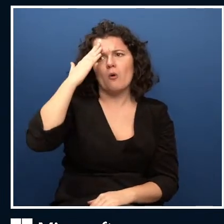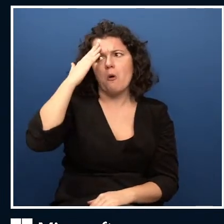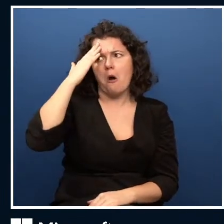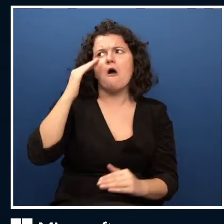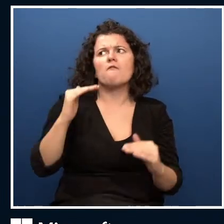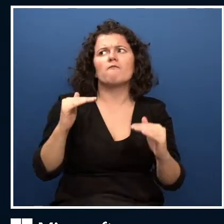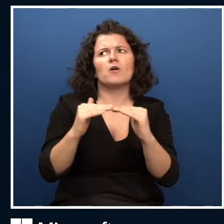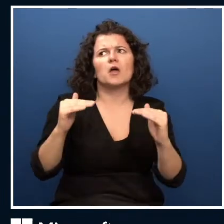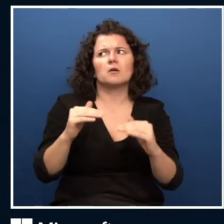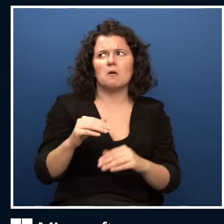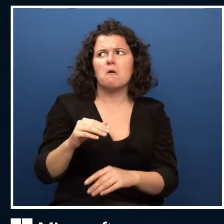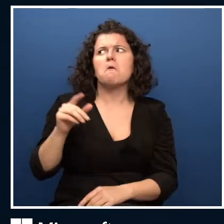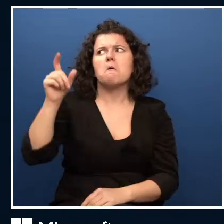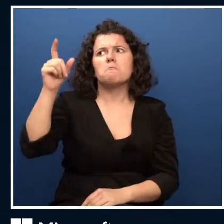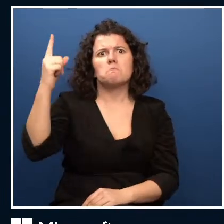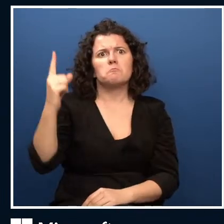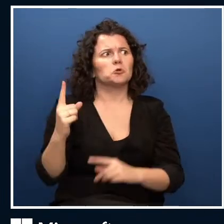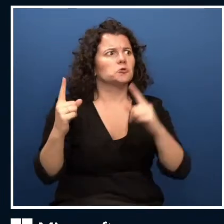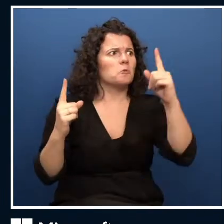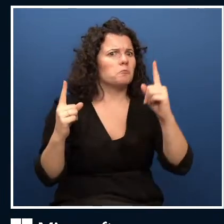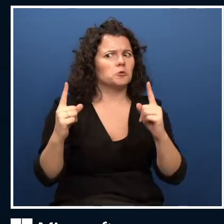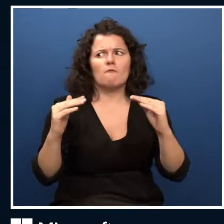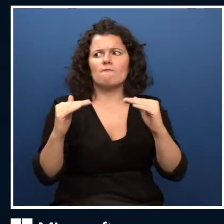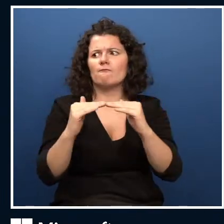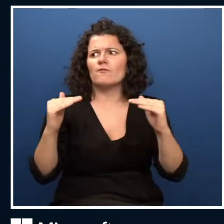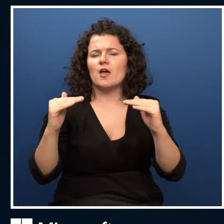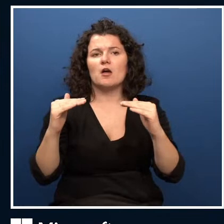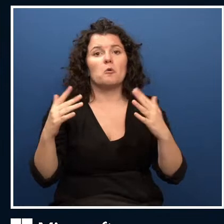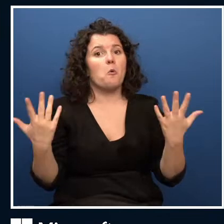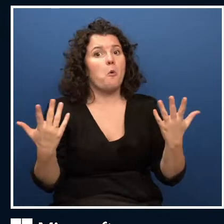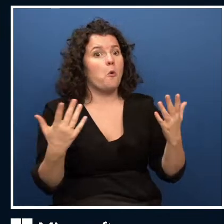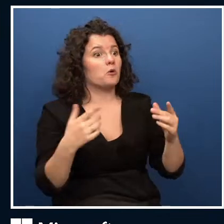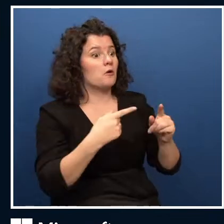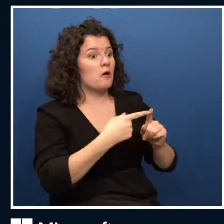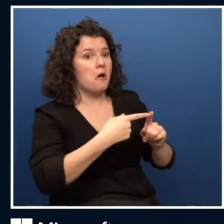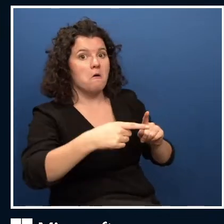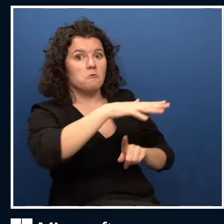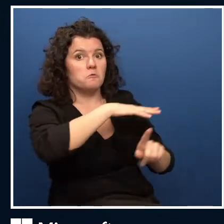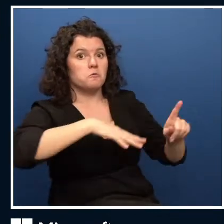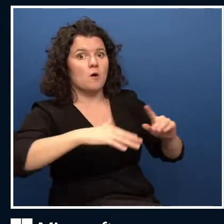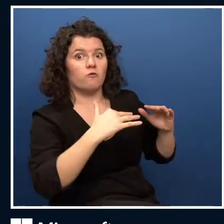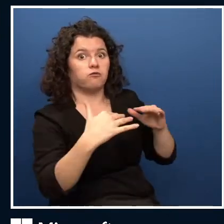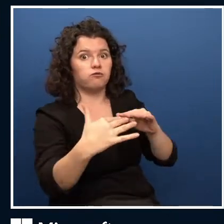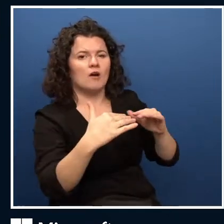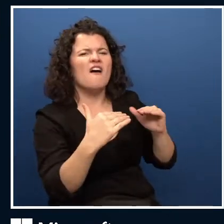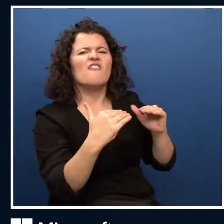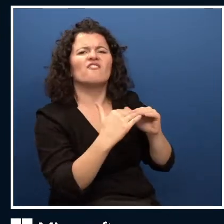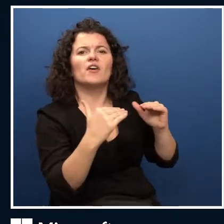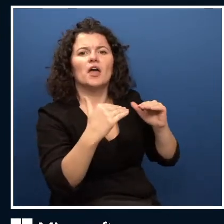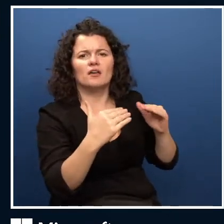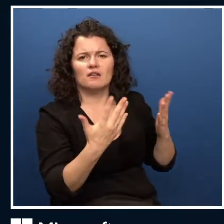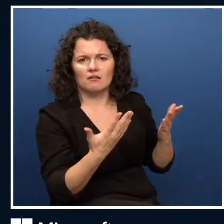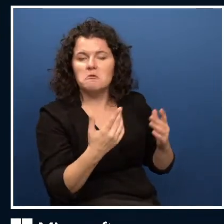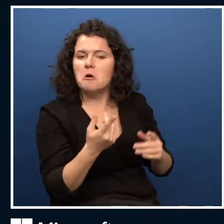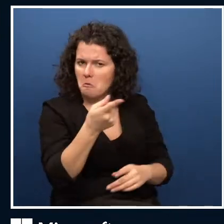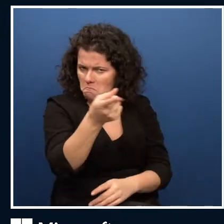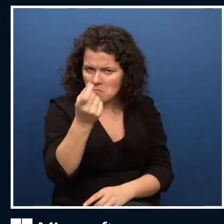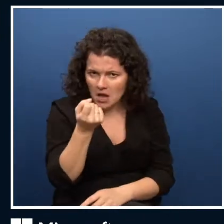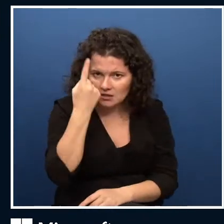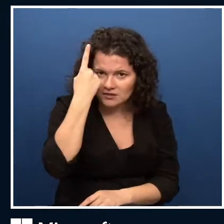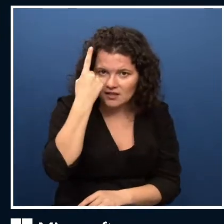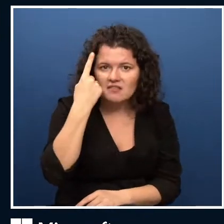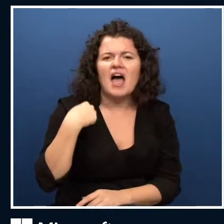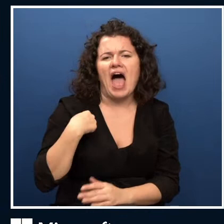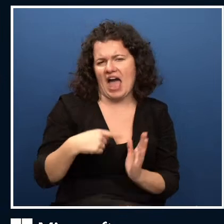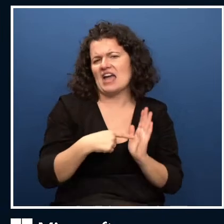instead of telling you any definition kind of stuff, let's take an example and see it through. So